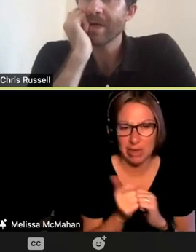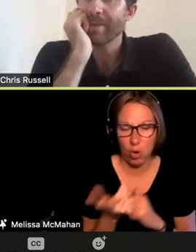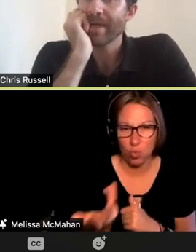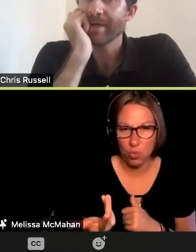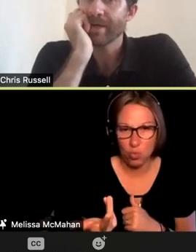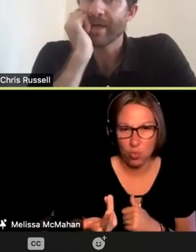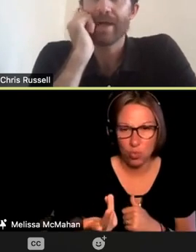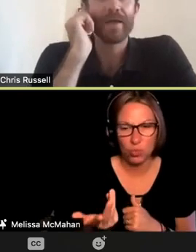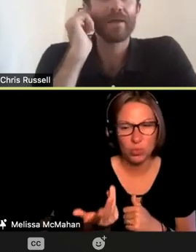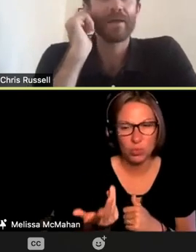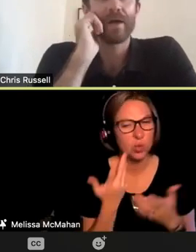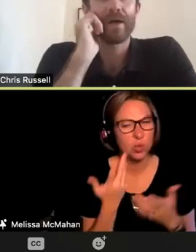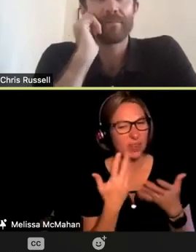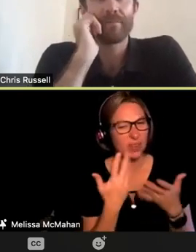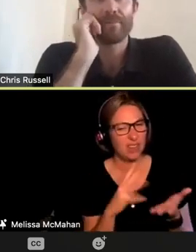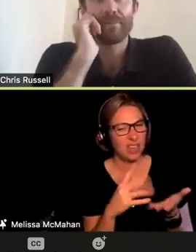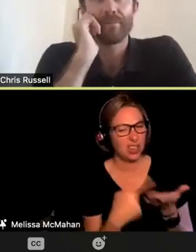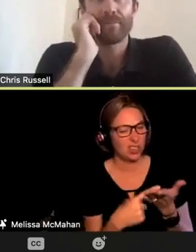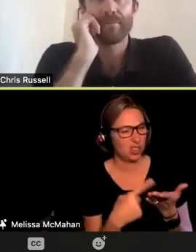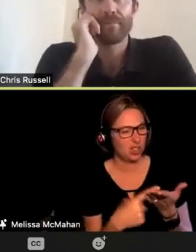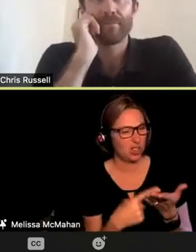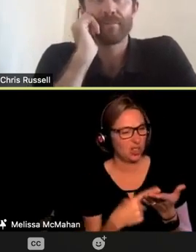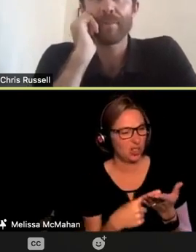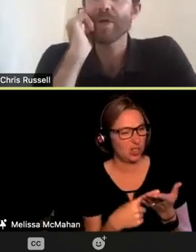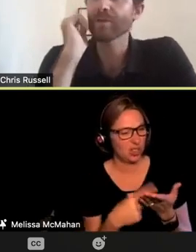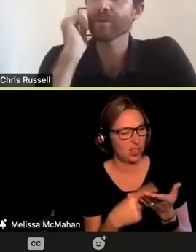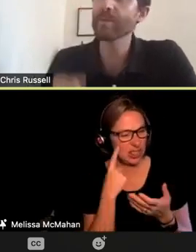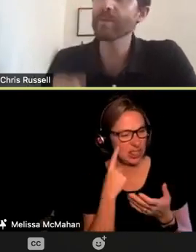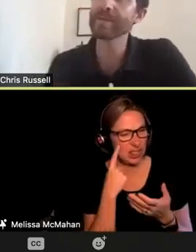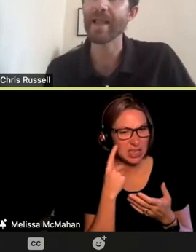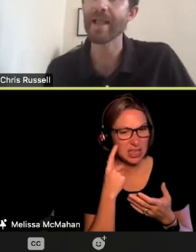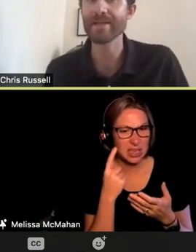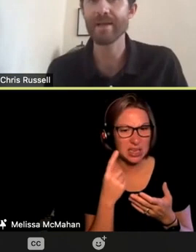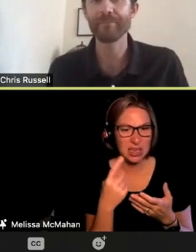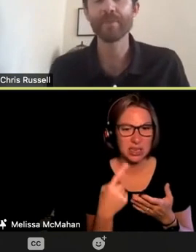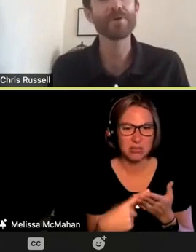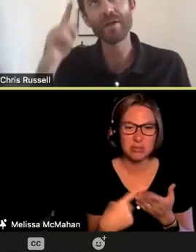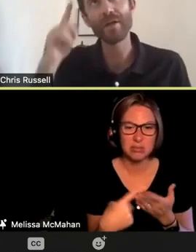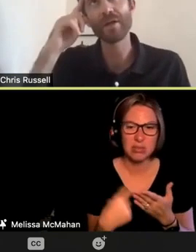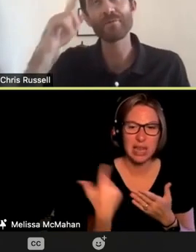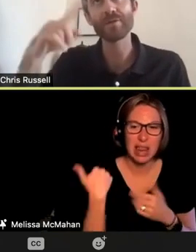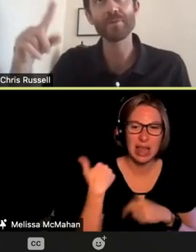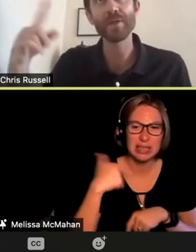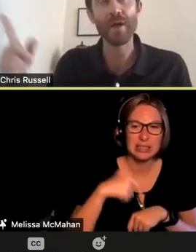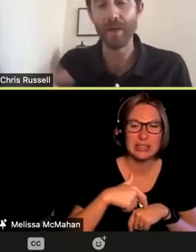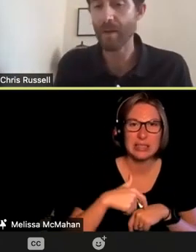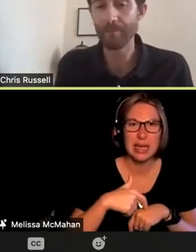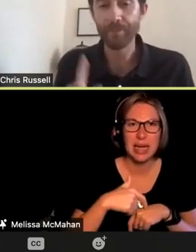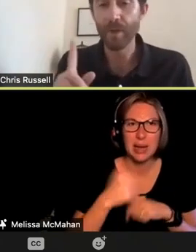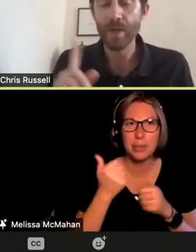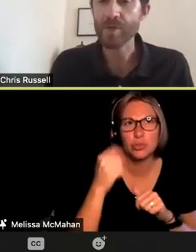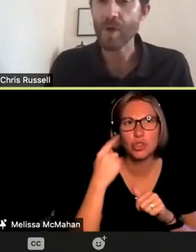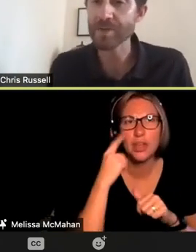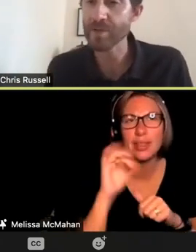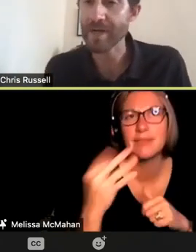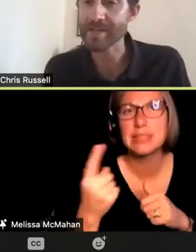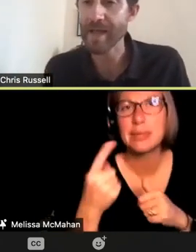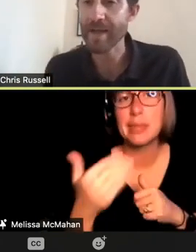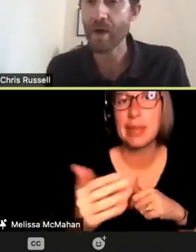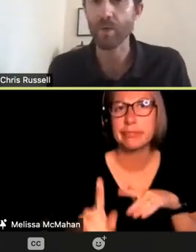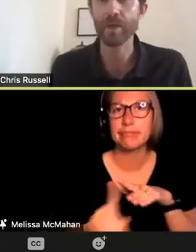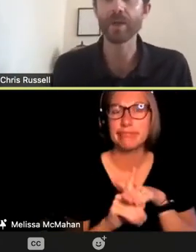Did we already talk about hand under hand? I think maybe we talked a little bit about that last time. I was trying to think if there's something coming up. So